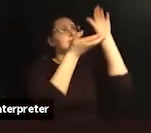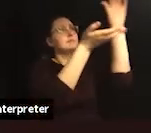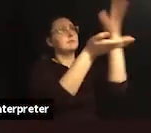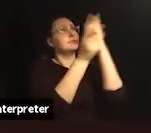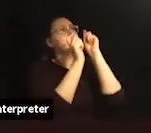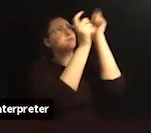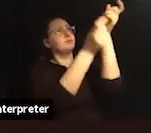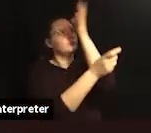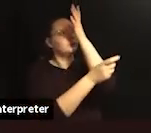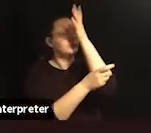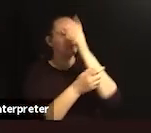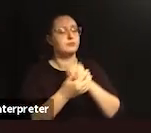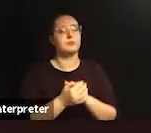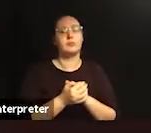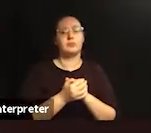the Holy